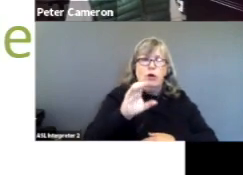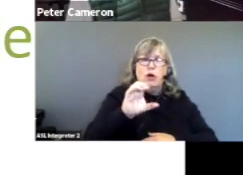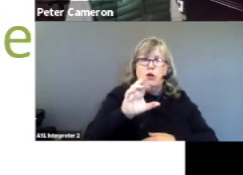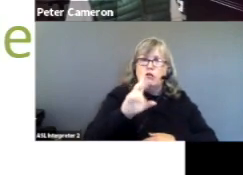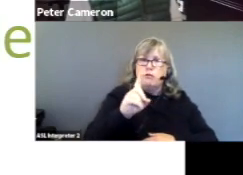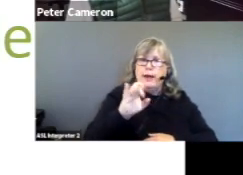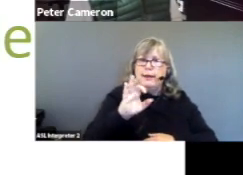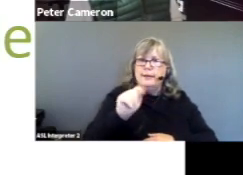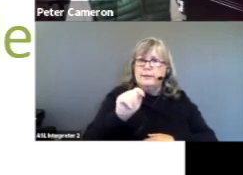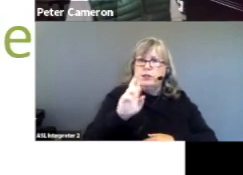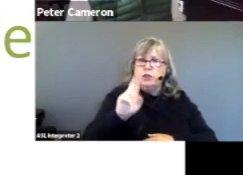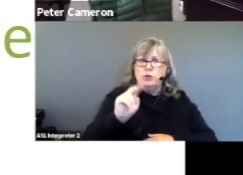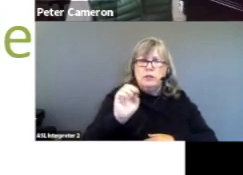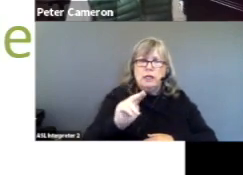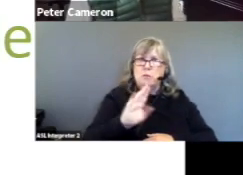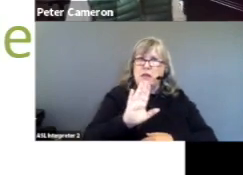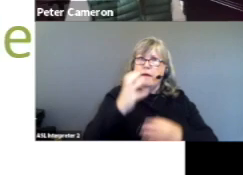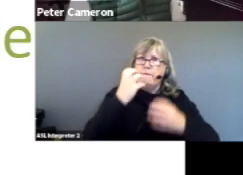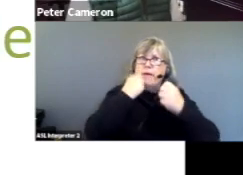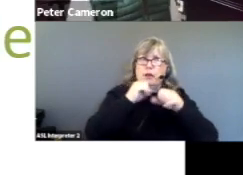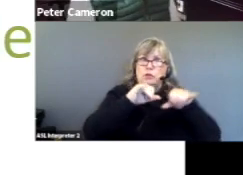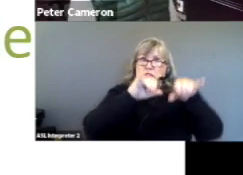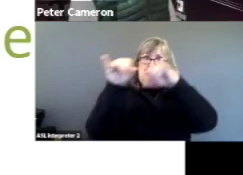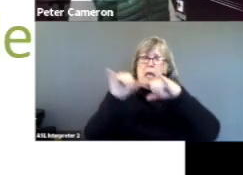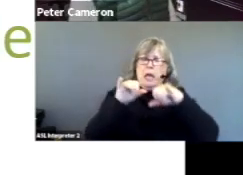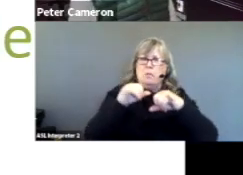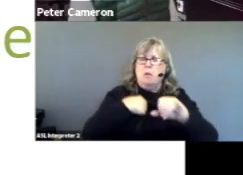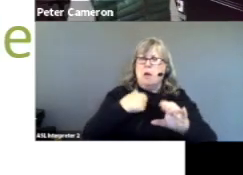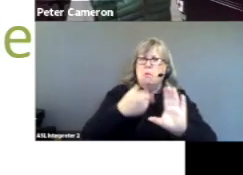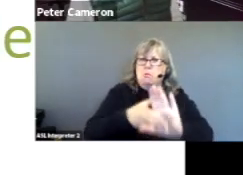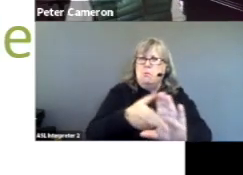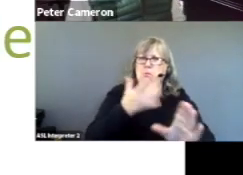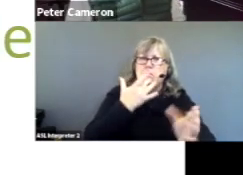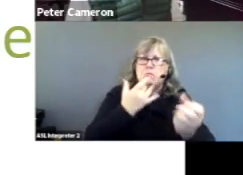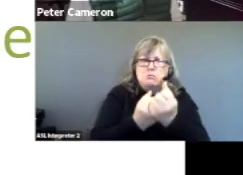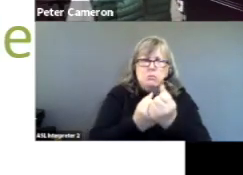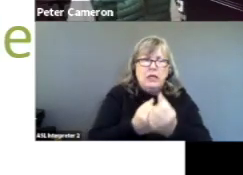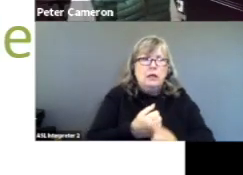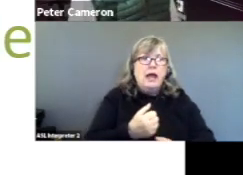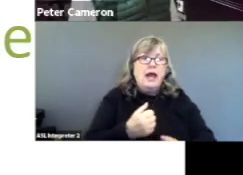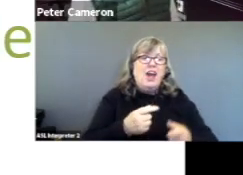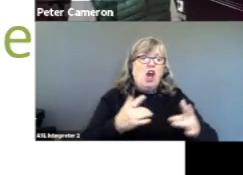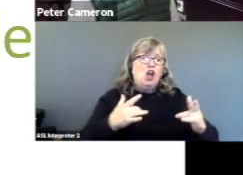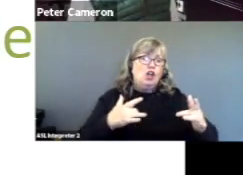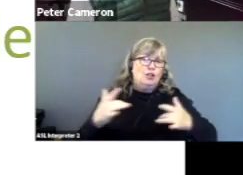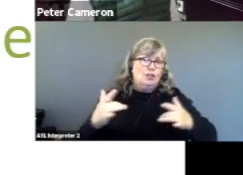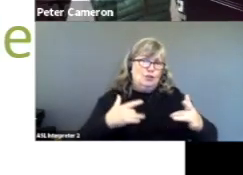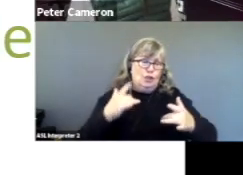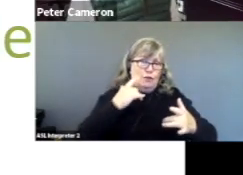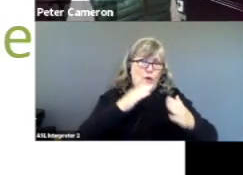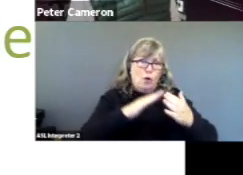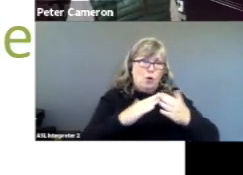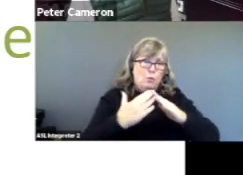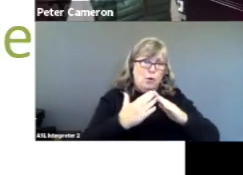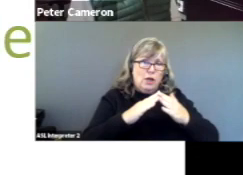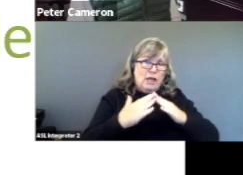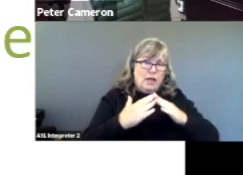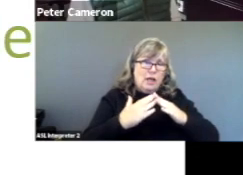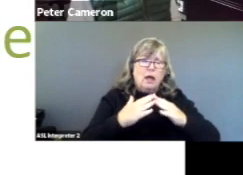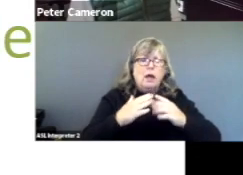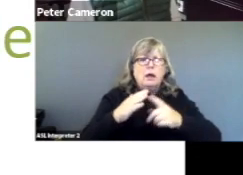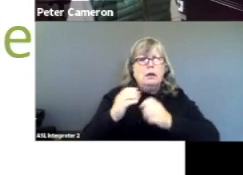and follow these principles. Concern for community. A lot of corporations have that too. There's a lot of